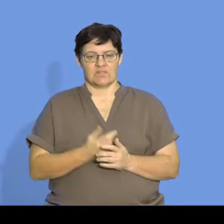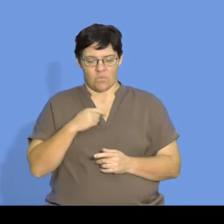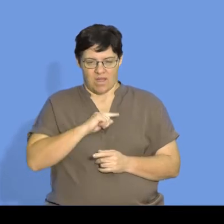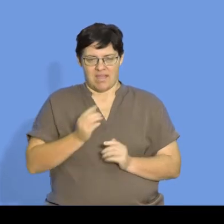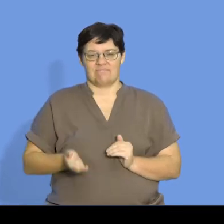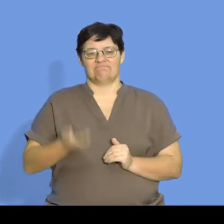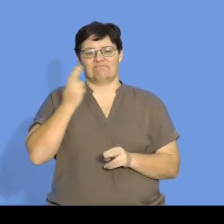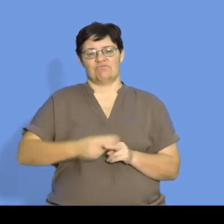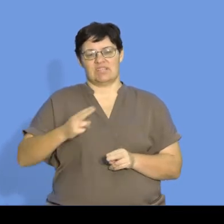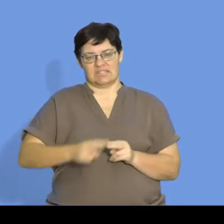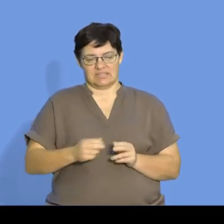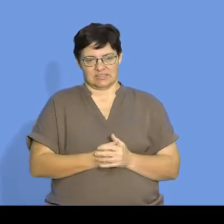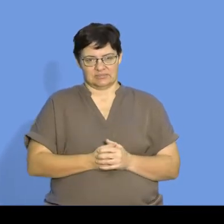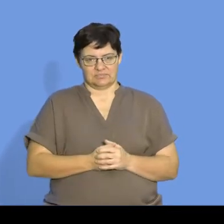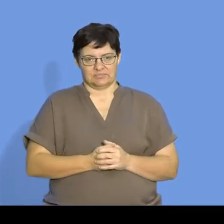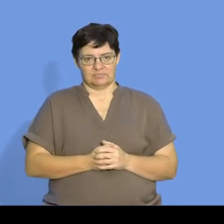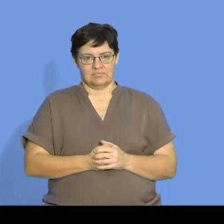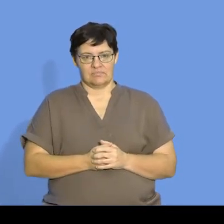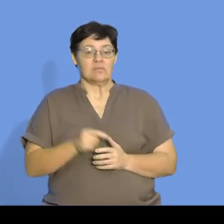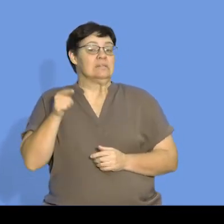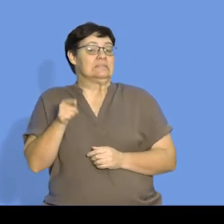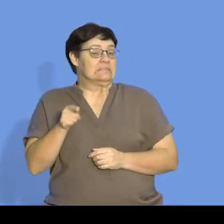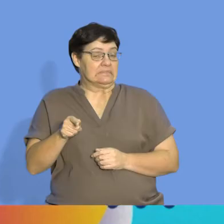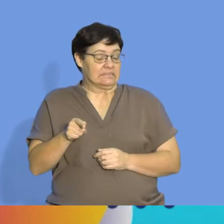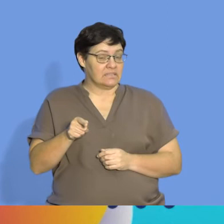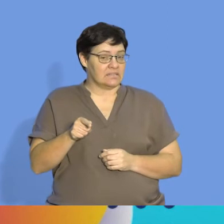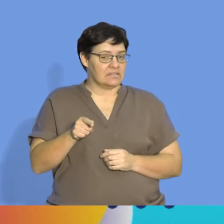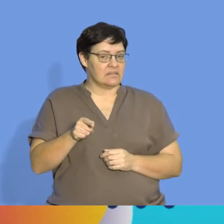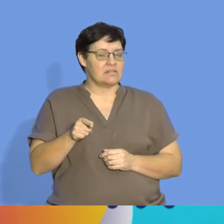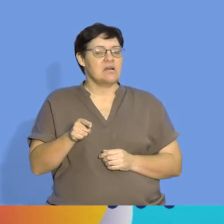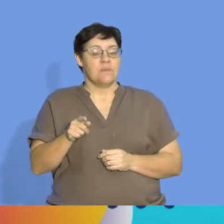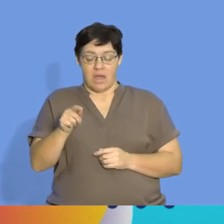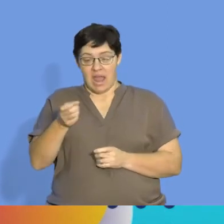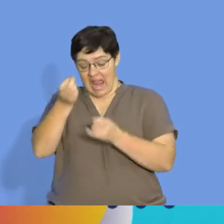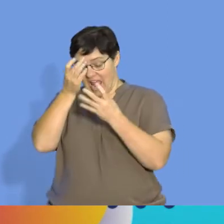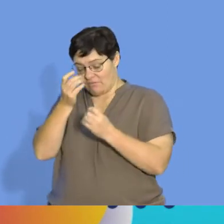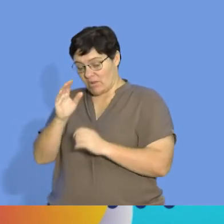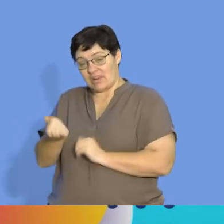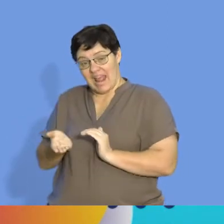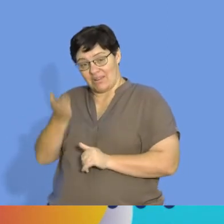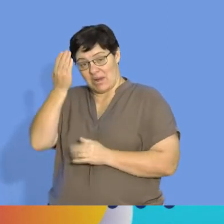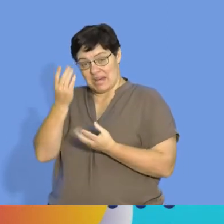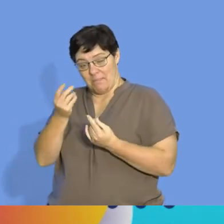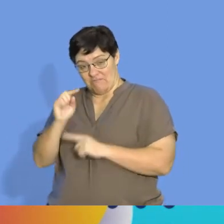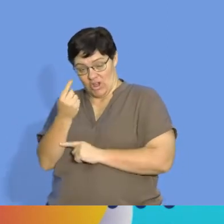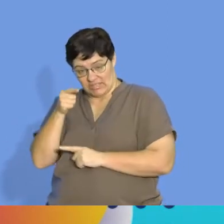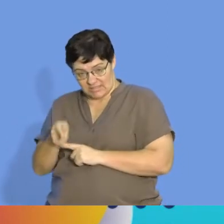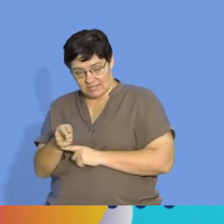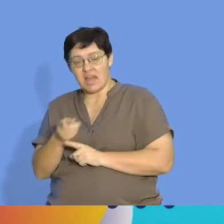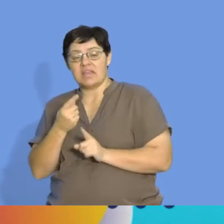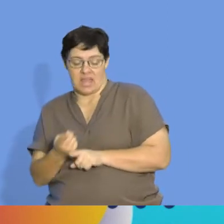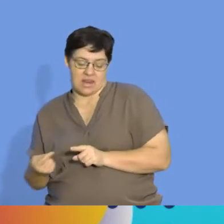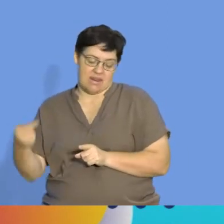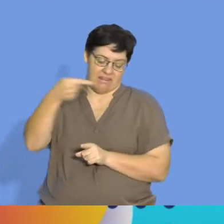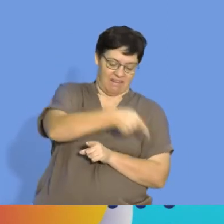increased in your rental. So in this particular instance, you have to use the increased rental to work out